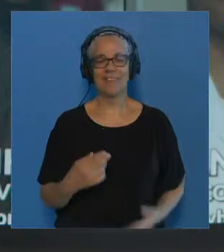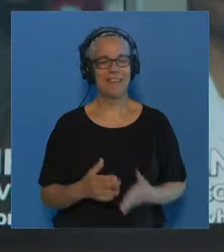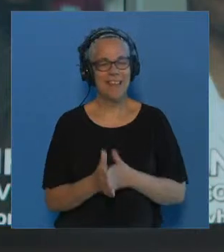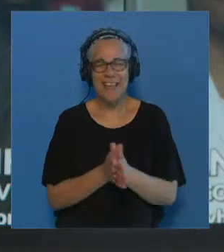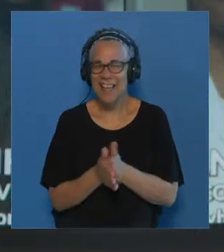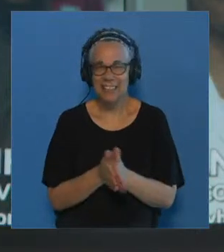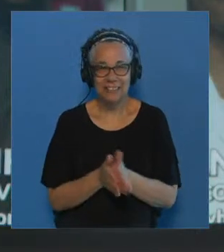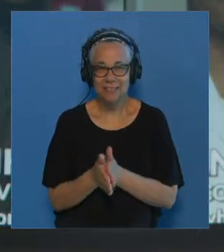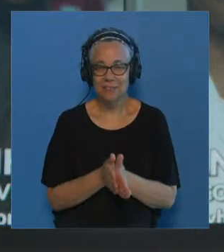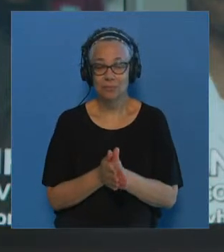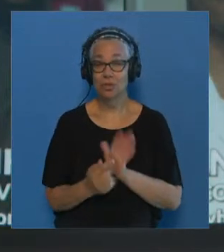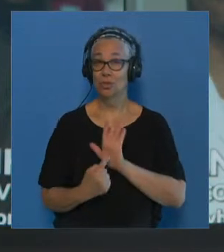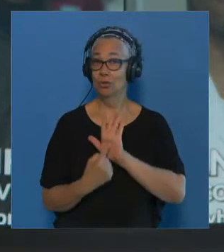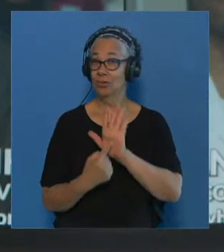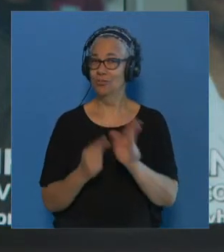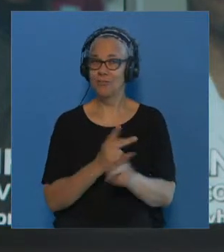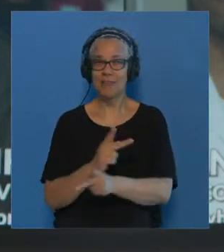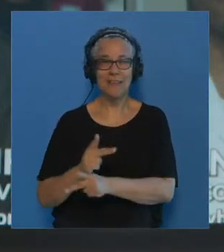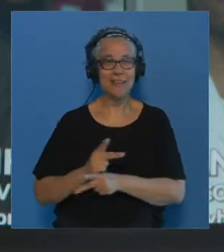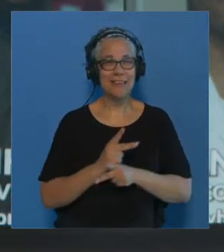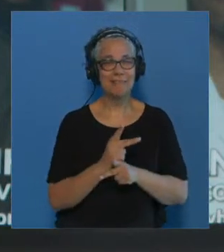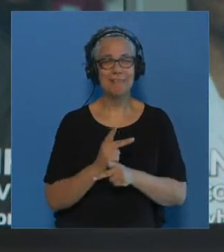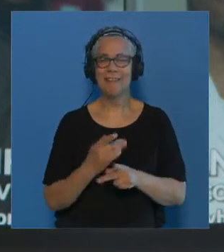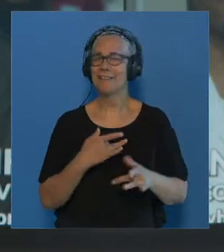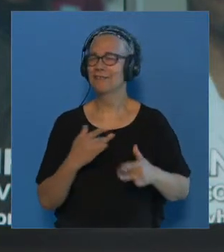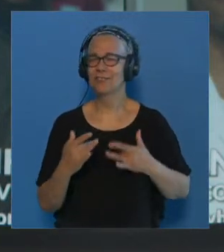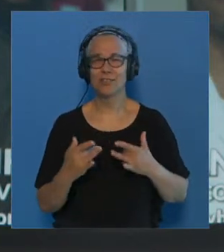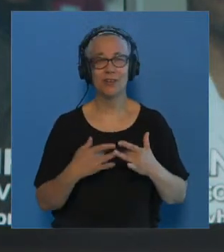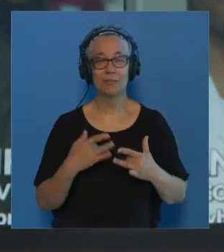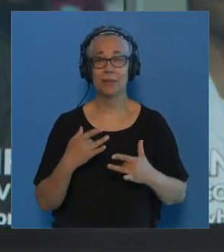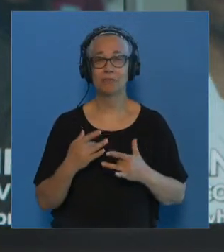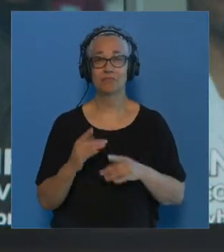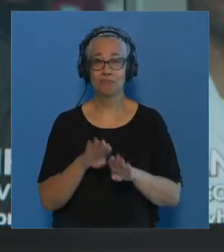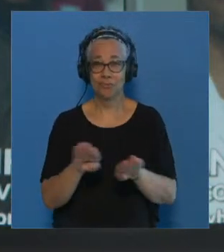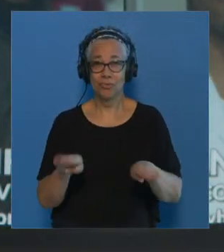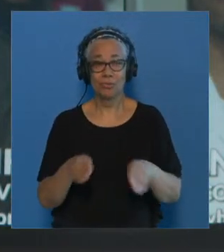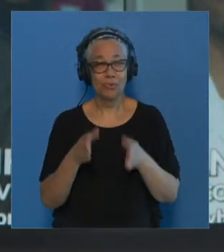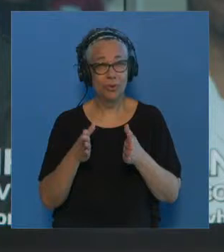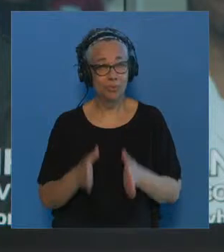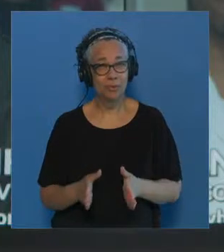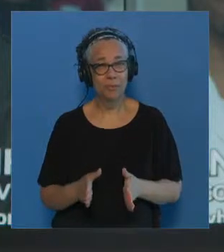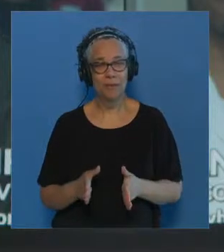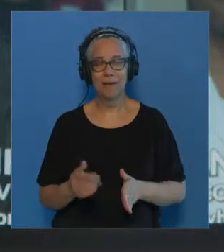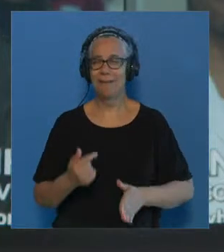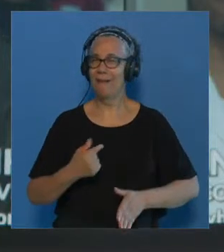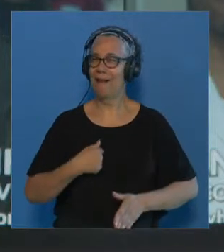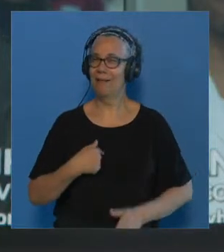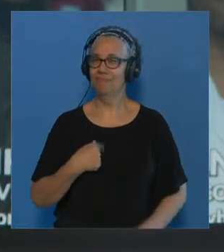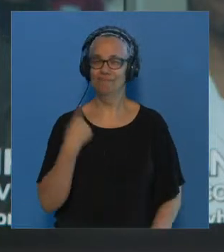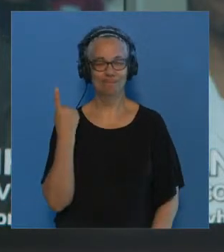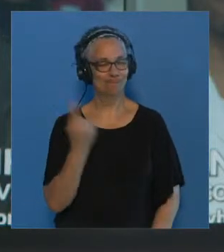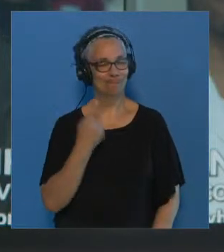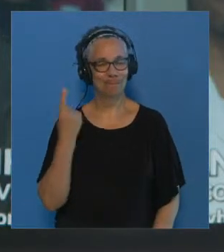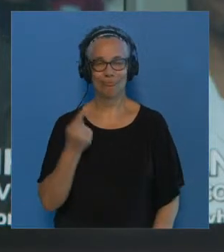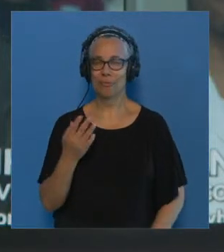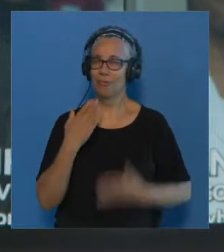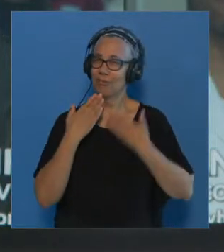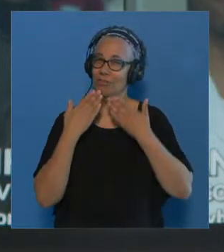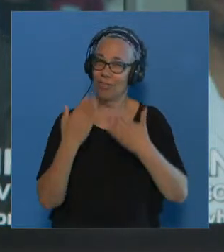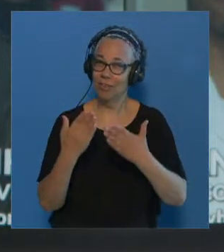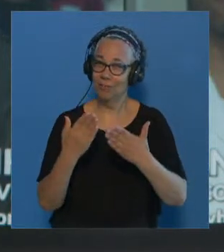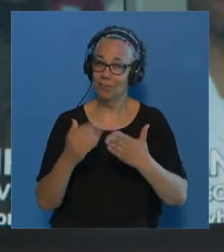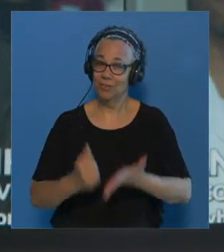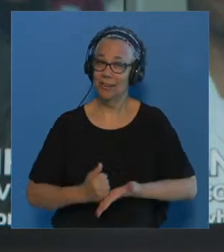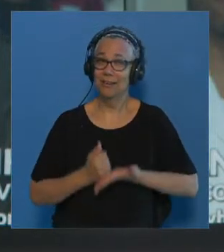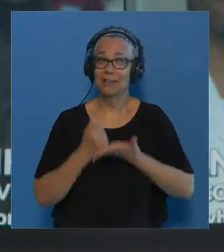demonstrated a genuine care and concern for the people of Bermuda, and I will remain forever grateful for their contributions,